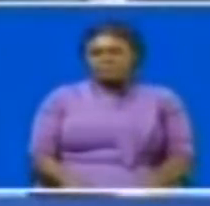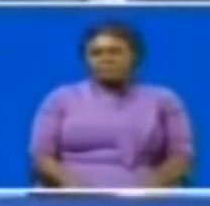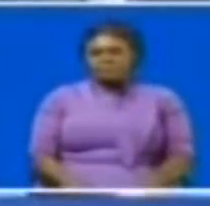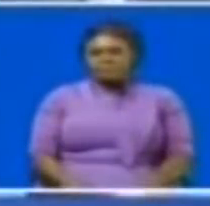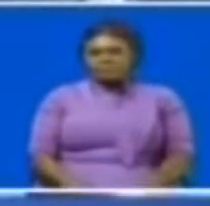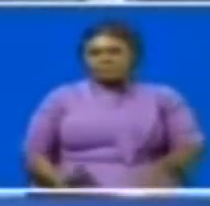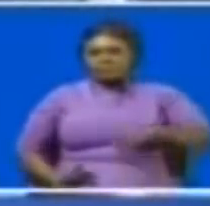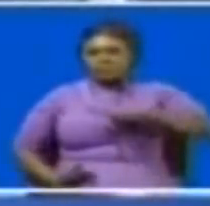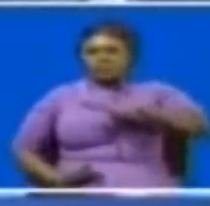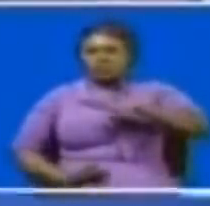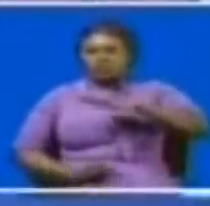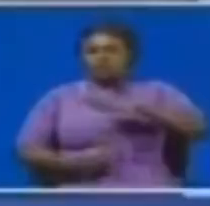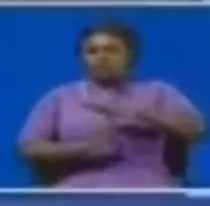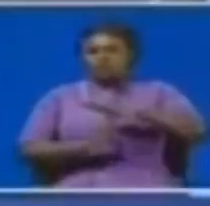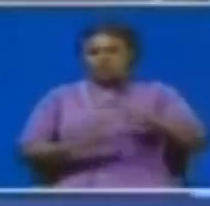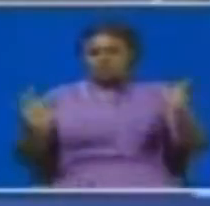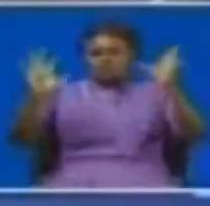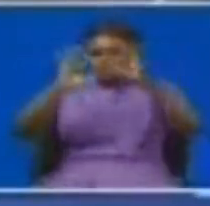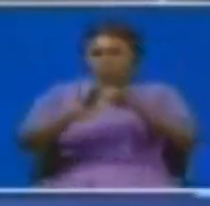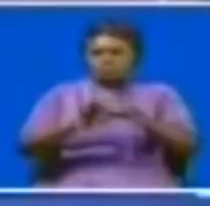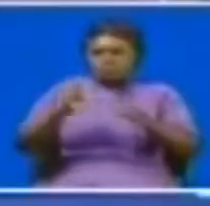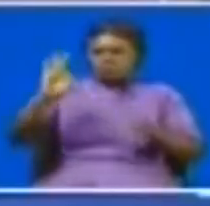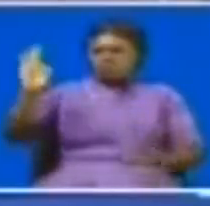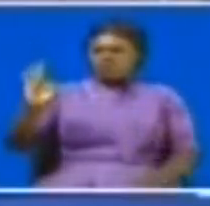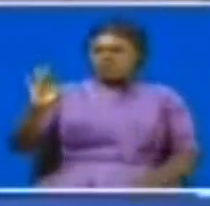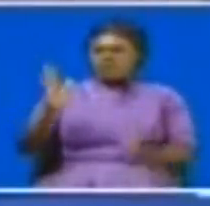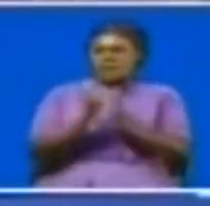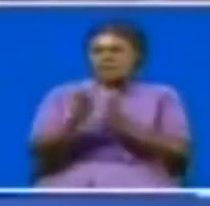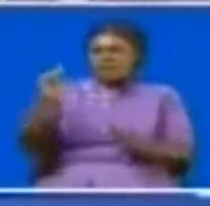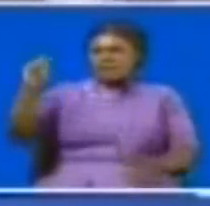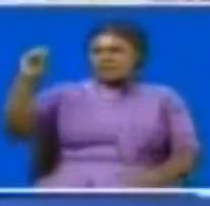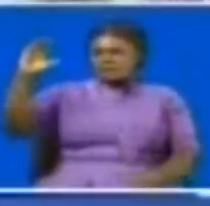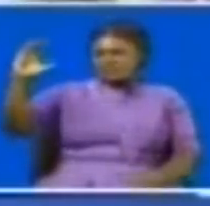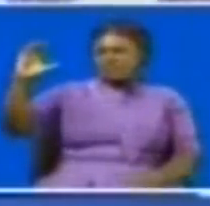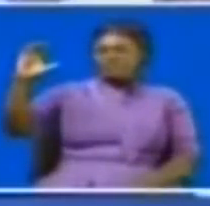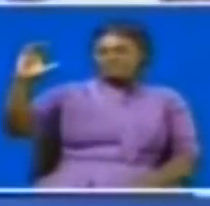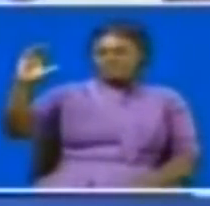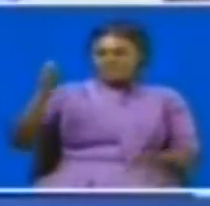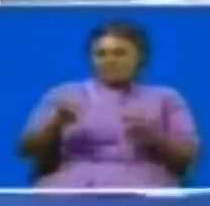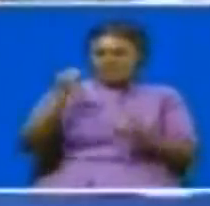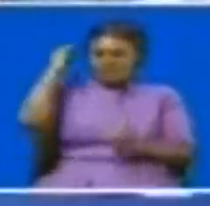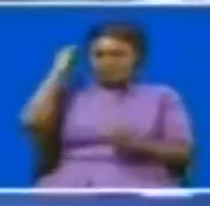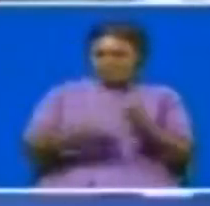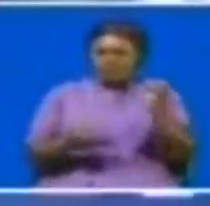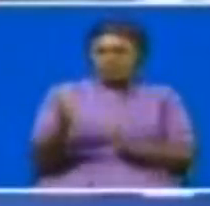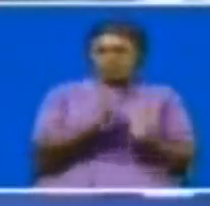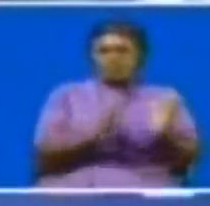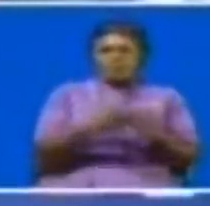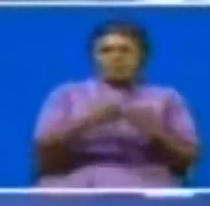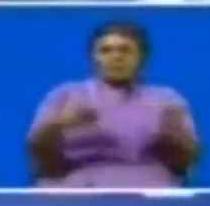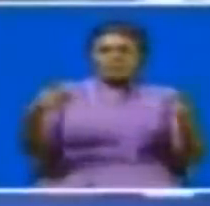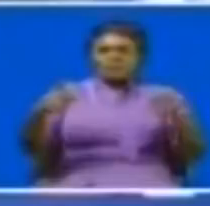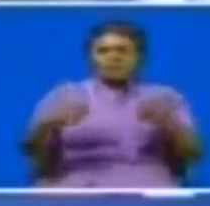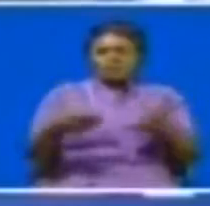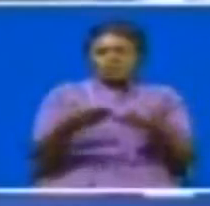The highly acclaimed merger between Ford Kenya and the Amani National Congress, ANC, is now in final touches before it leaves